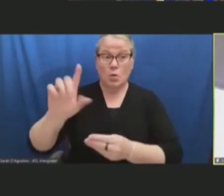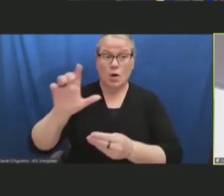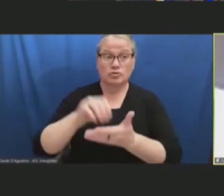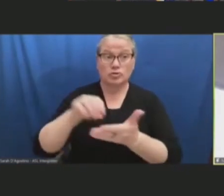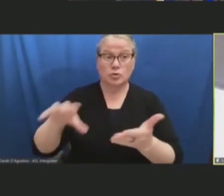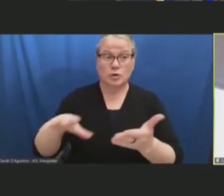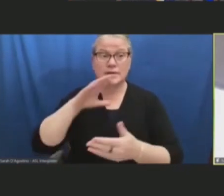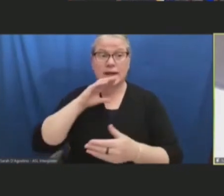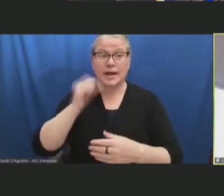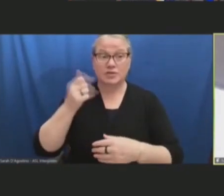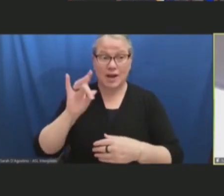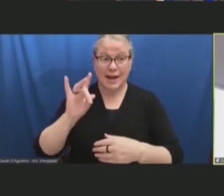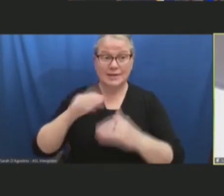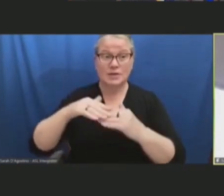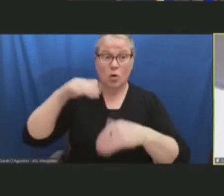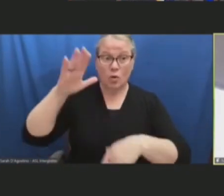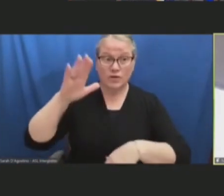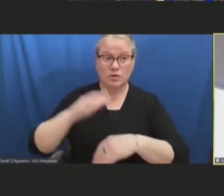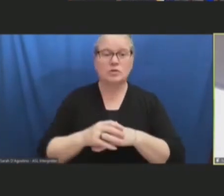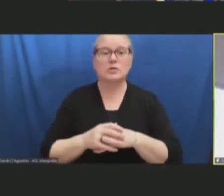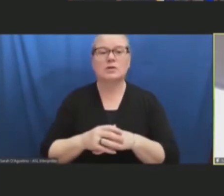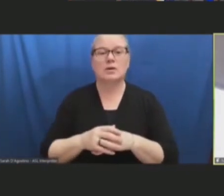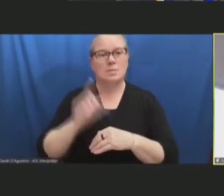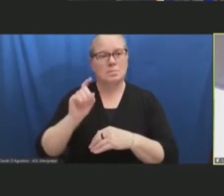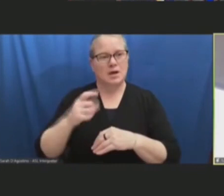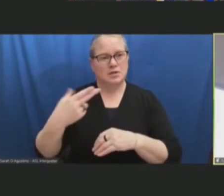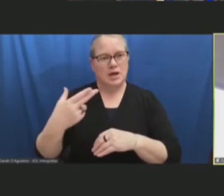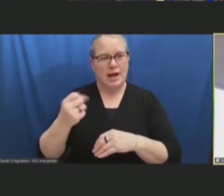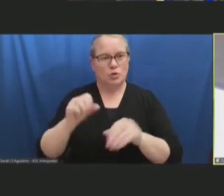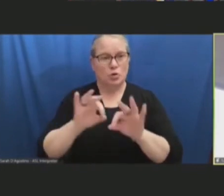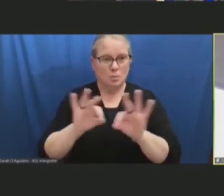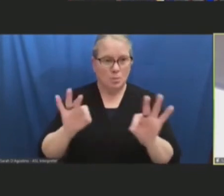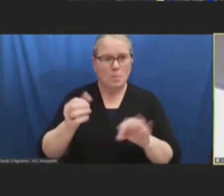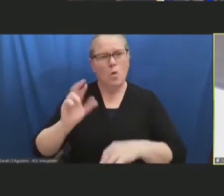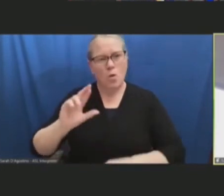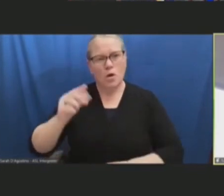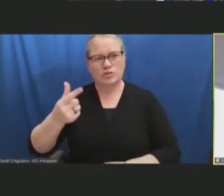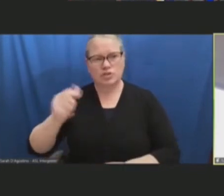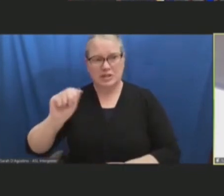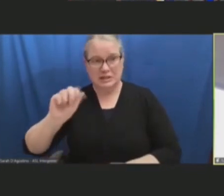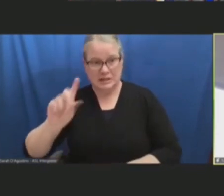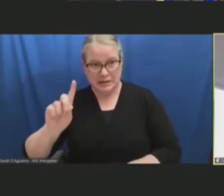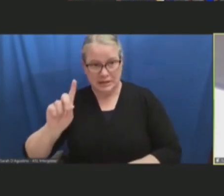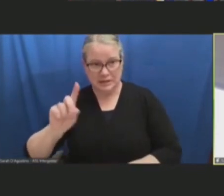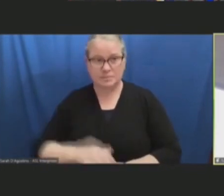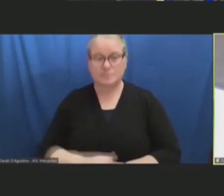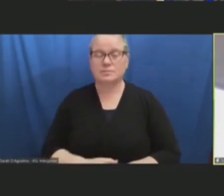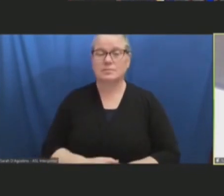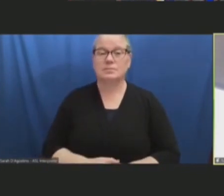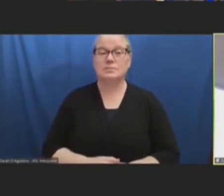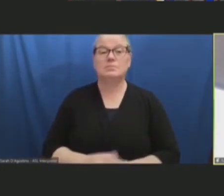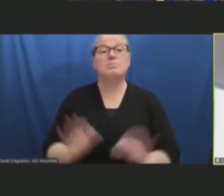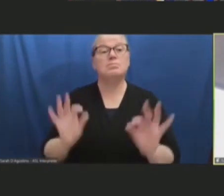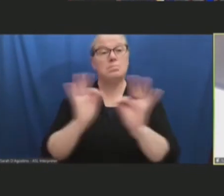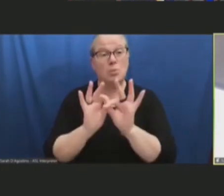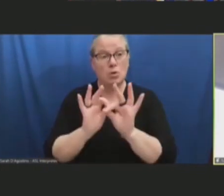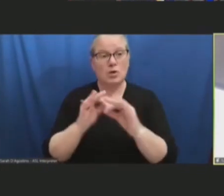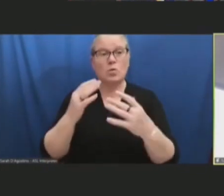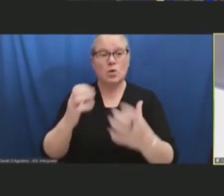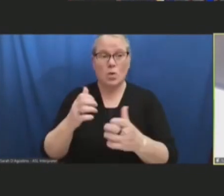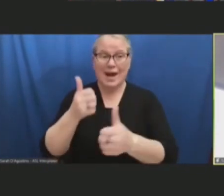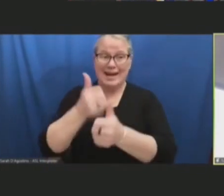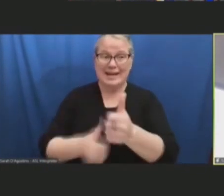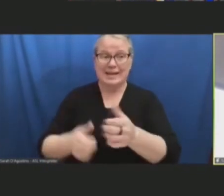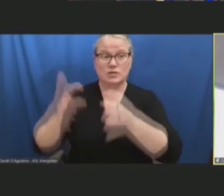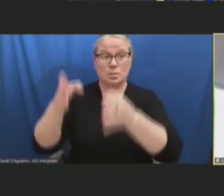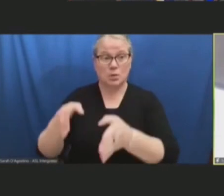18 years or older, a minimum of a high school diploma or GED. But more importantly, we want each candidate to have